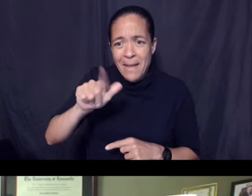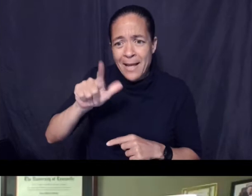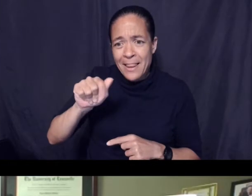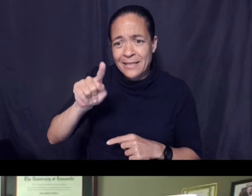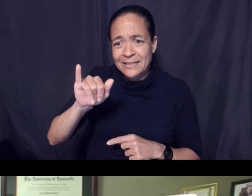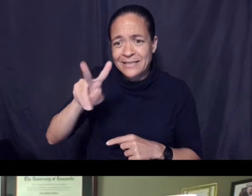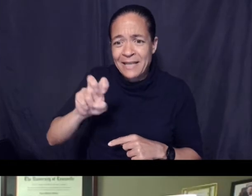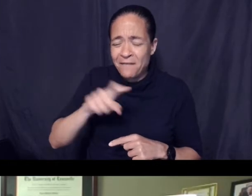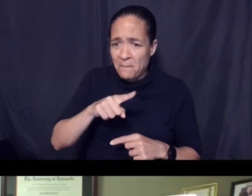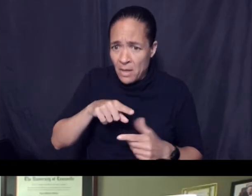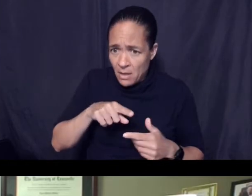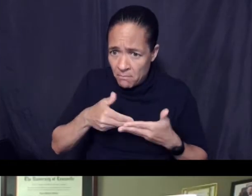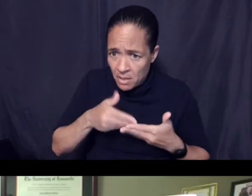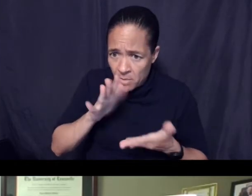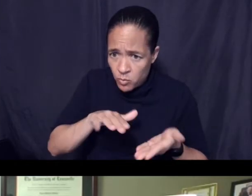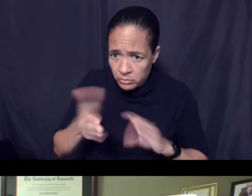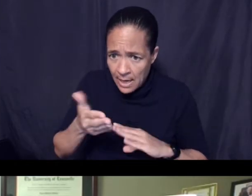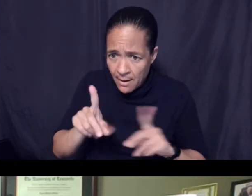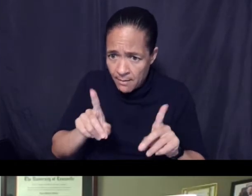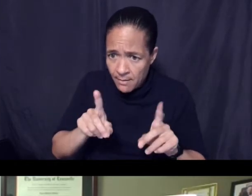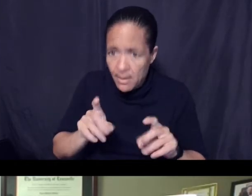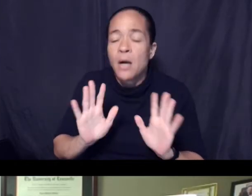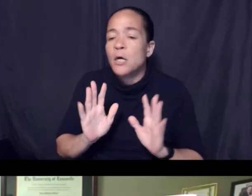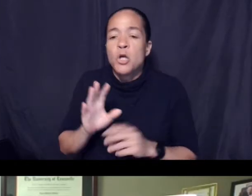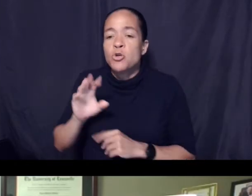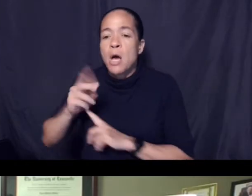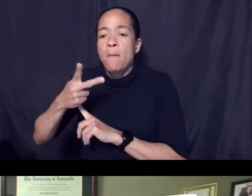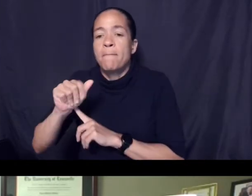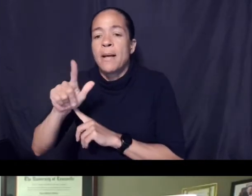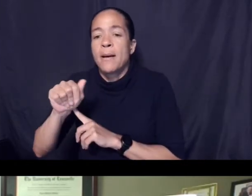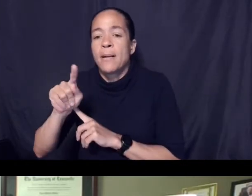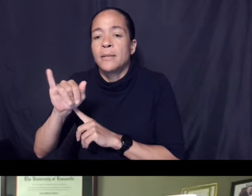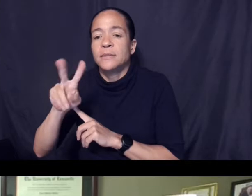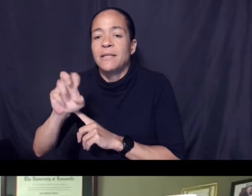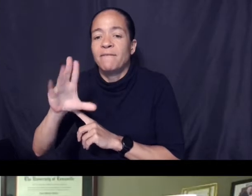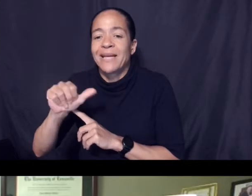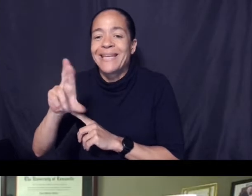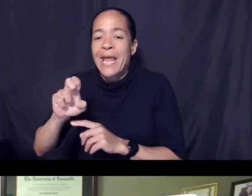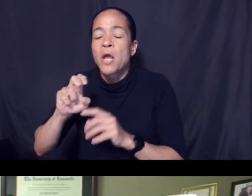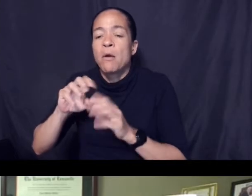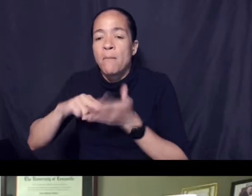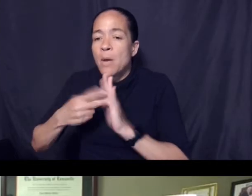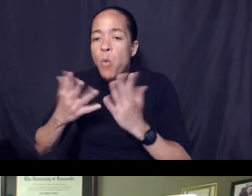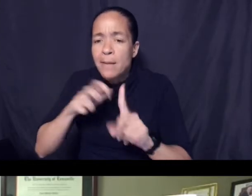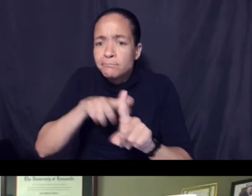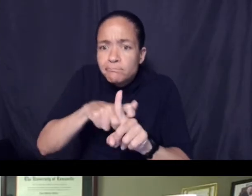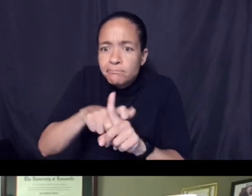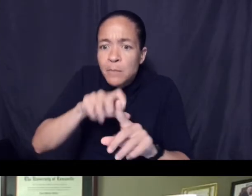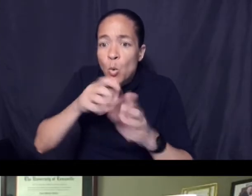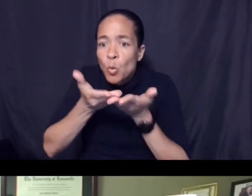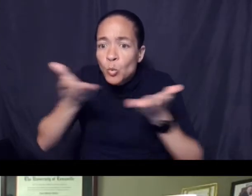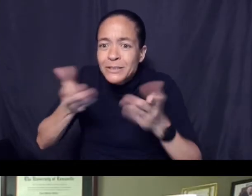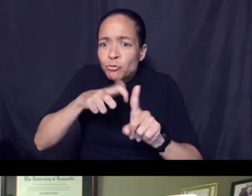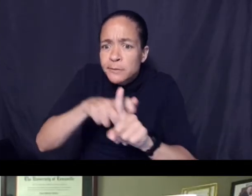die. And palliative care is really trying to find all the resources available for that family, inpatient or outpatient